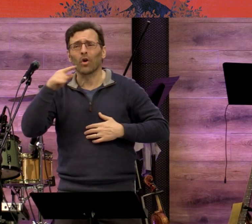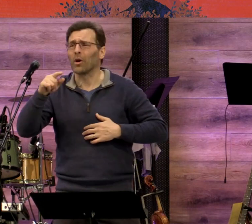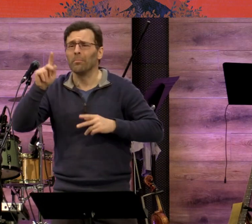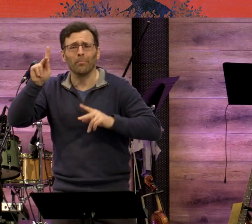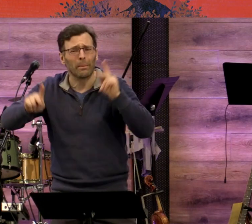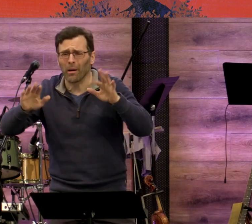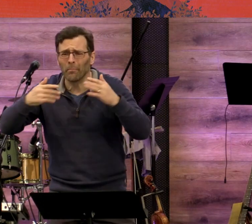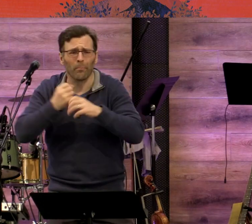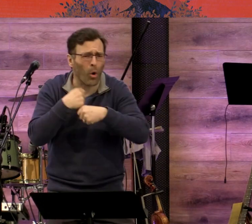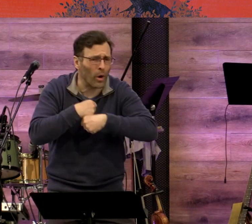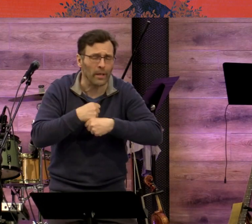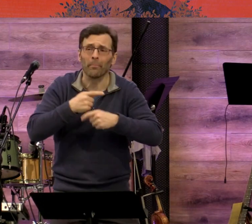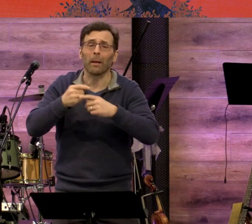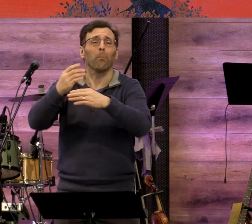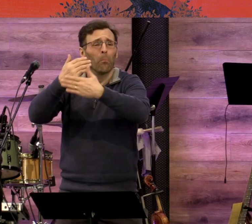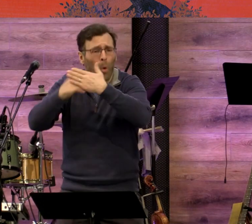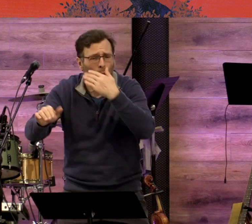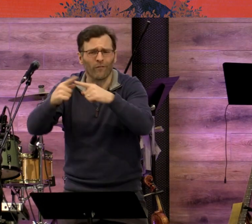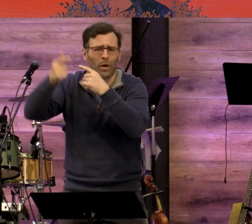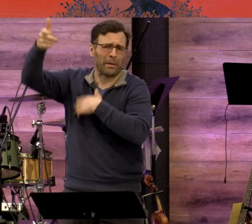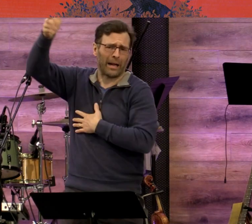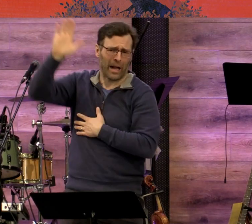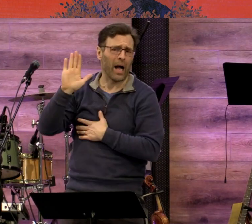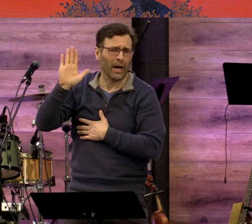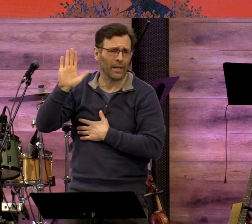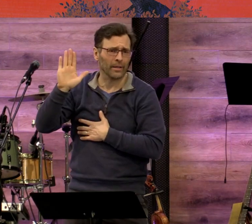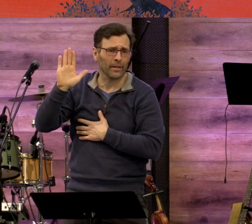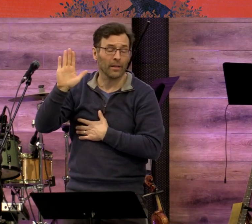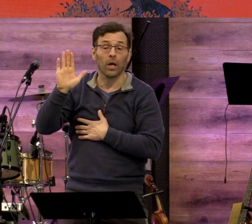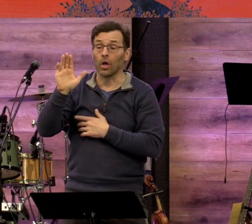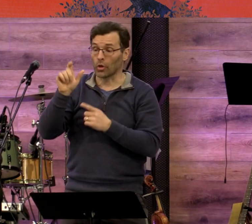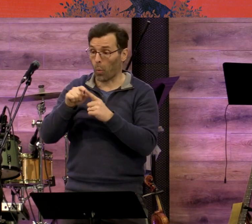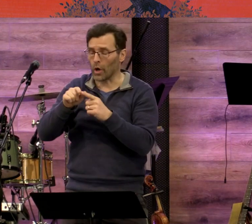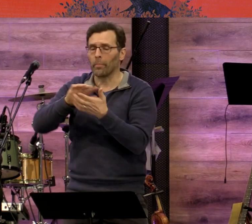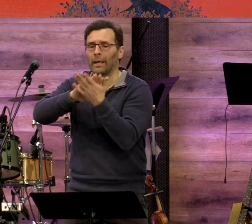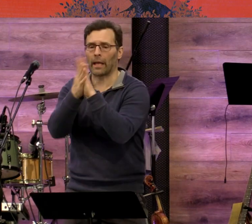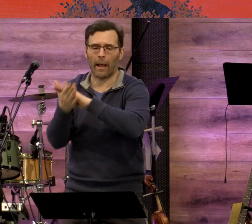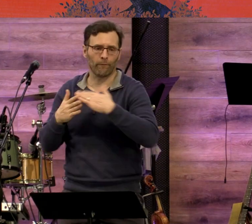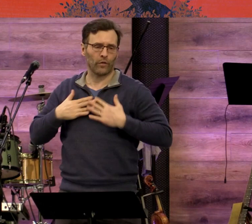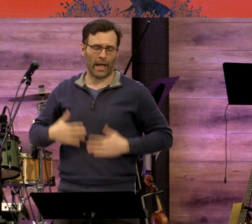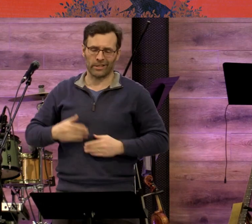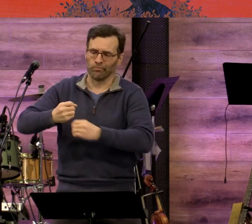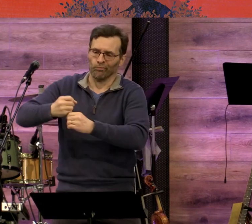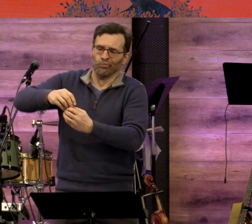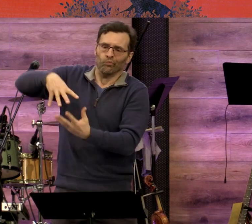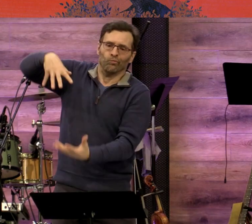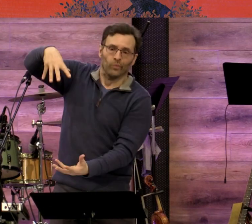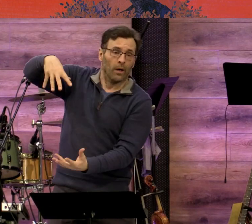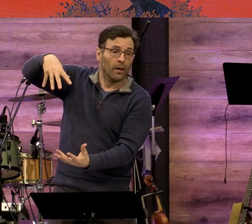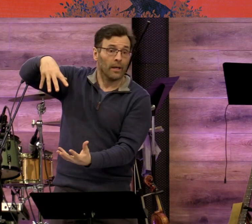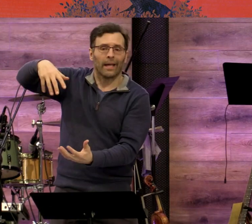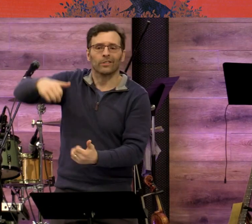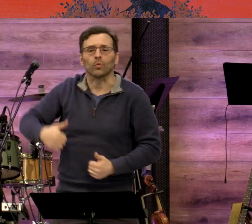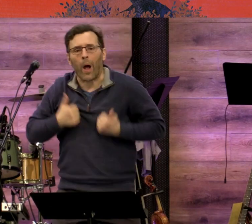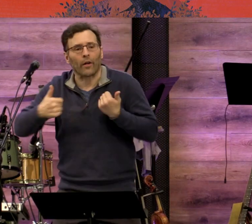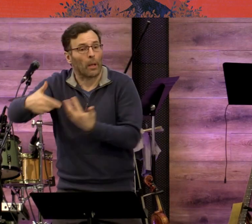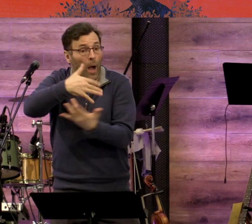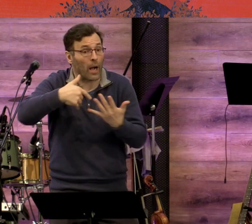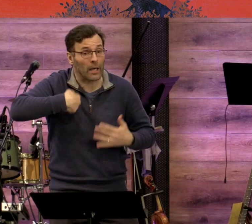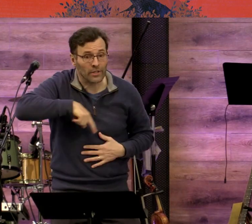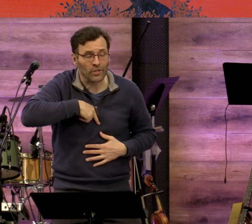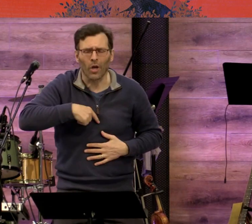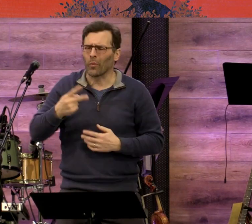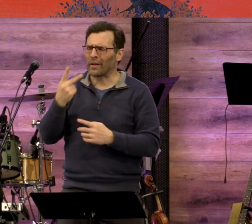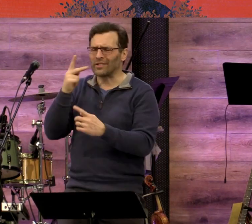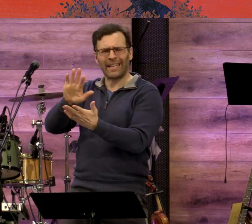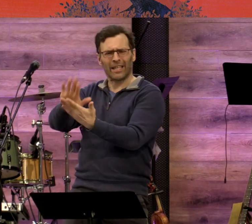man, but of God. And the Word became flesh and dwelt among us. And we have seen his